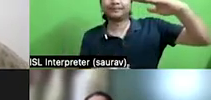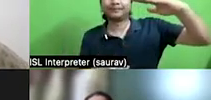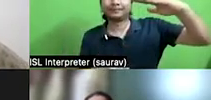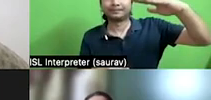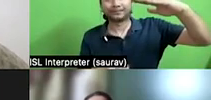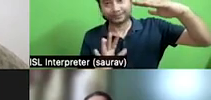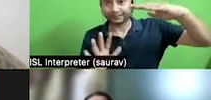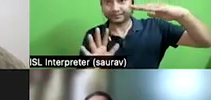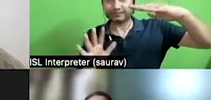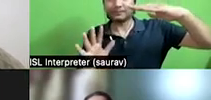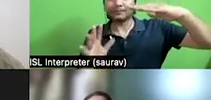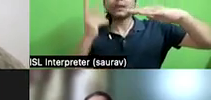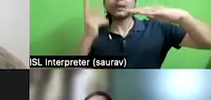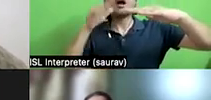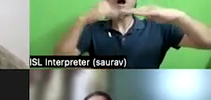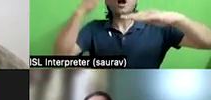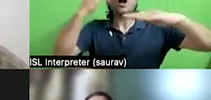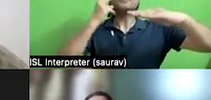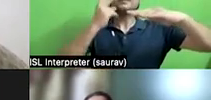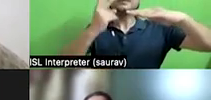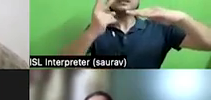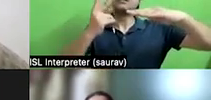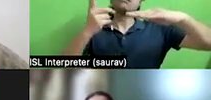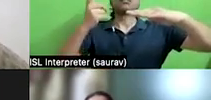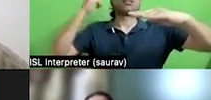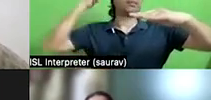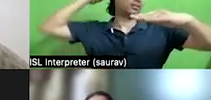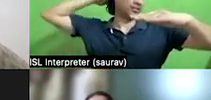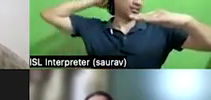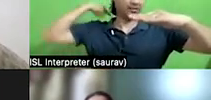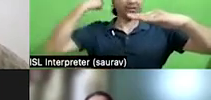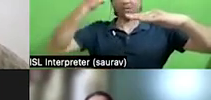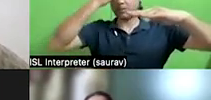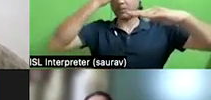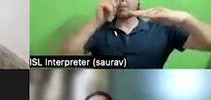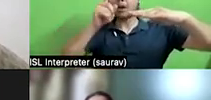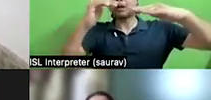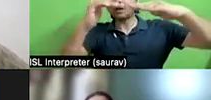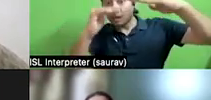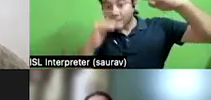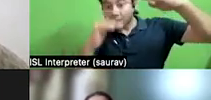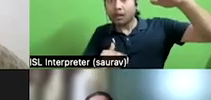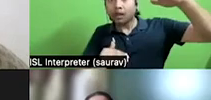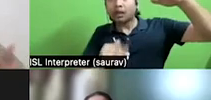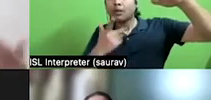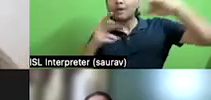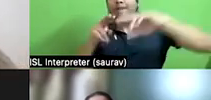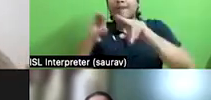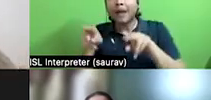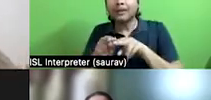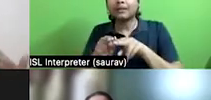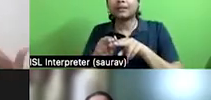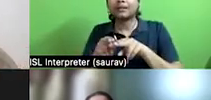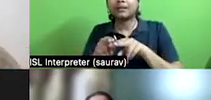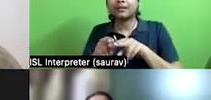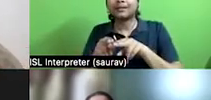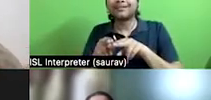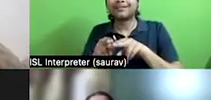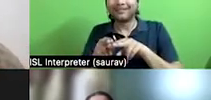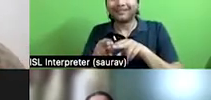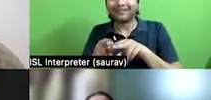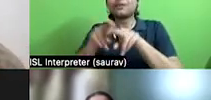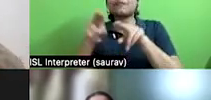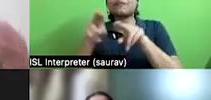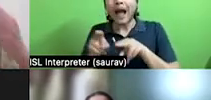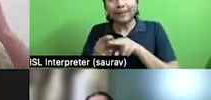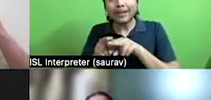let's understand it from the problem, from the family perspective, from the disabled person's perspective. Very often the family and the disabled